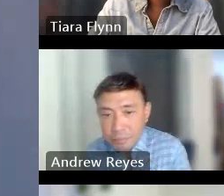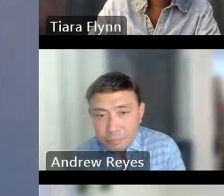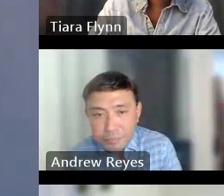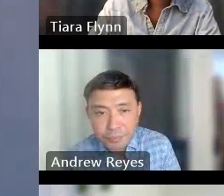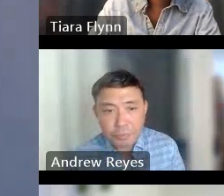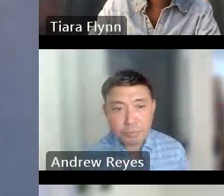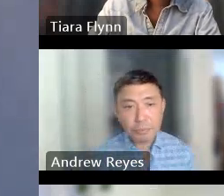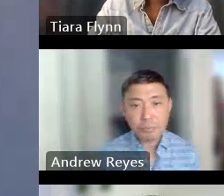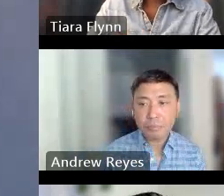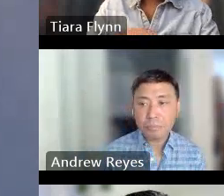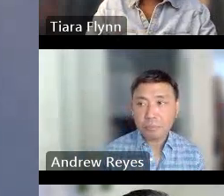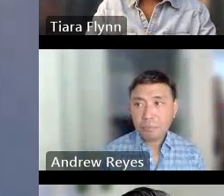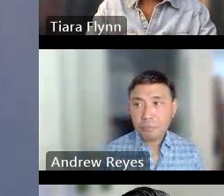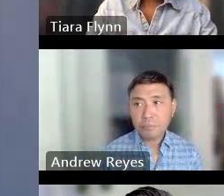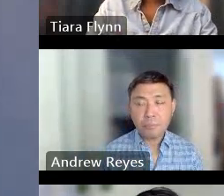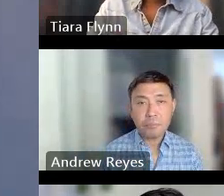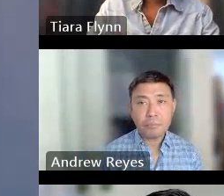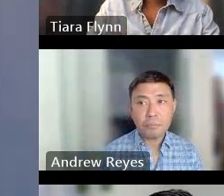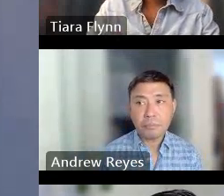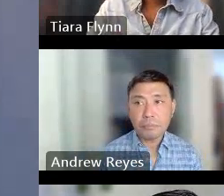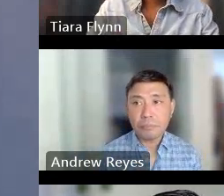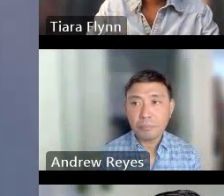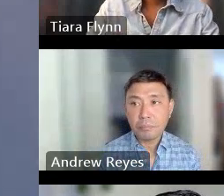problems with Cox.